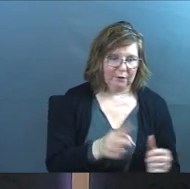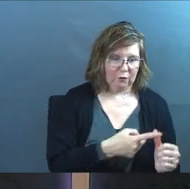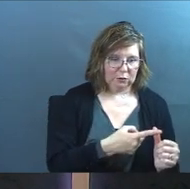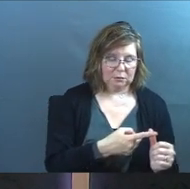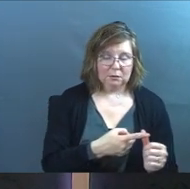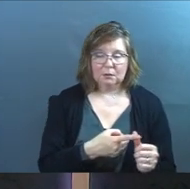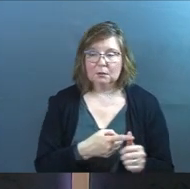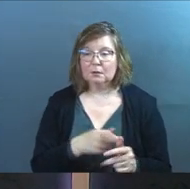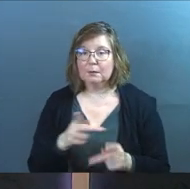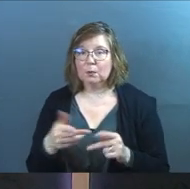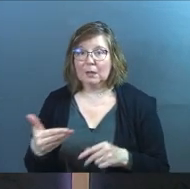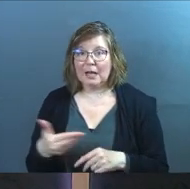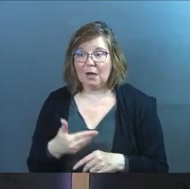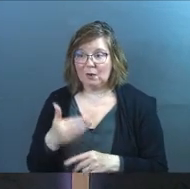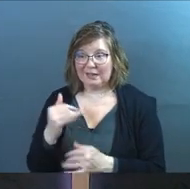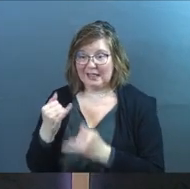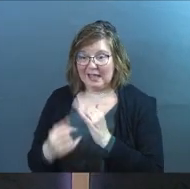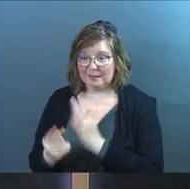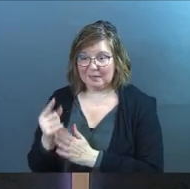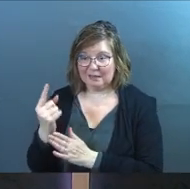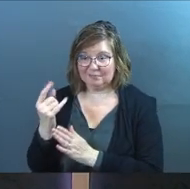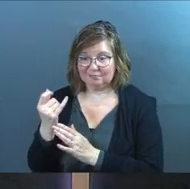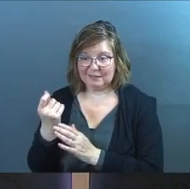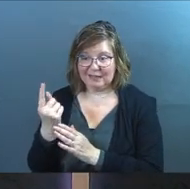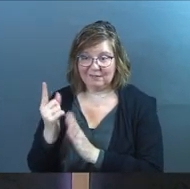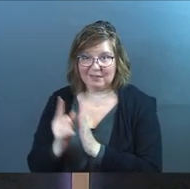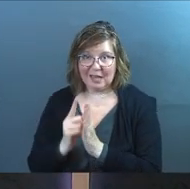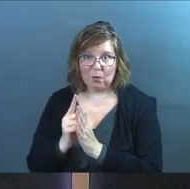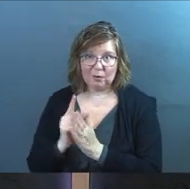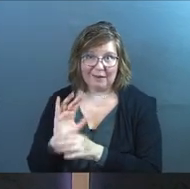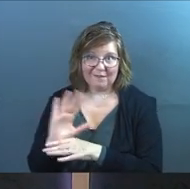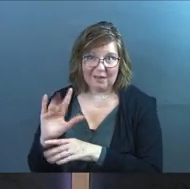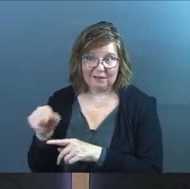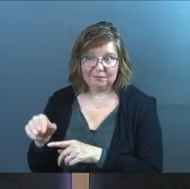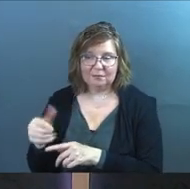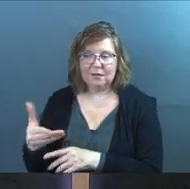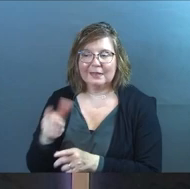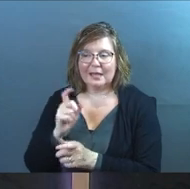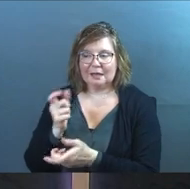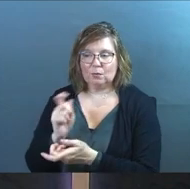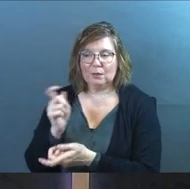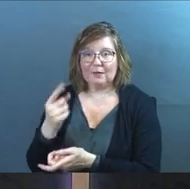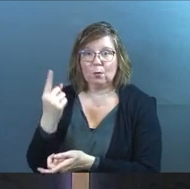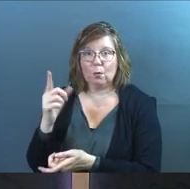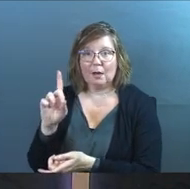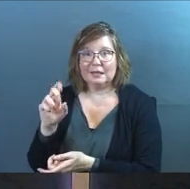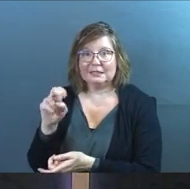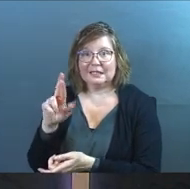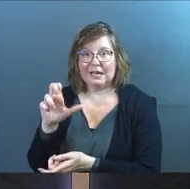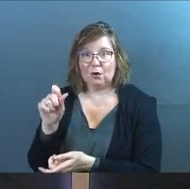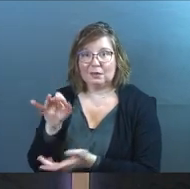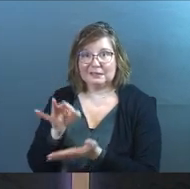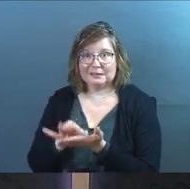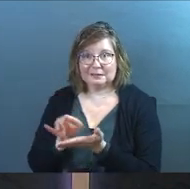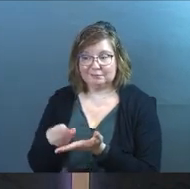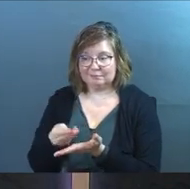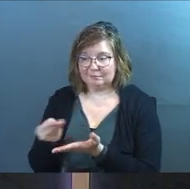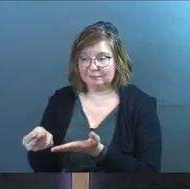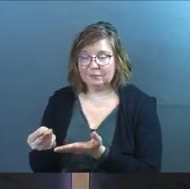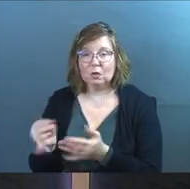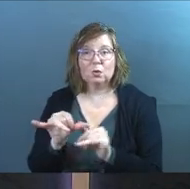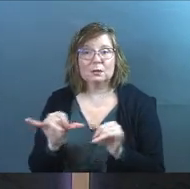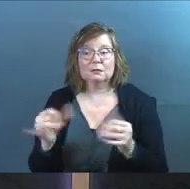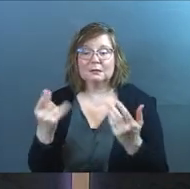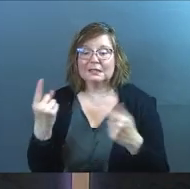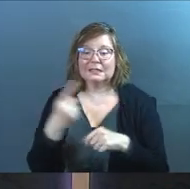those hired about the 11th hour came, each of them received a denarius. So just real quick, they've got all these workers. The